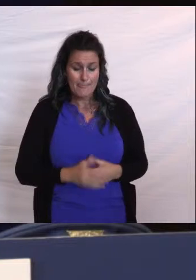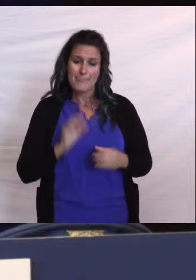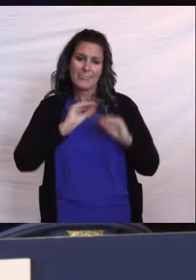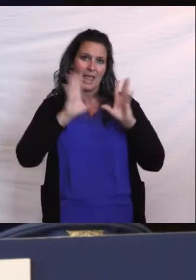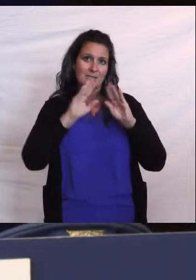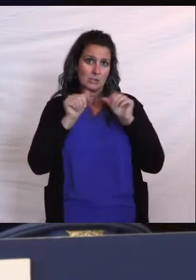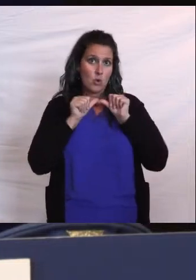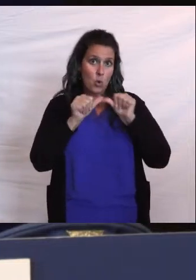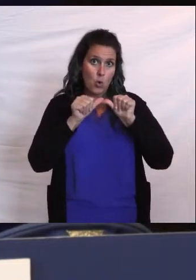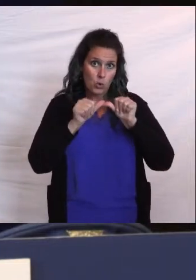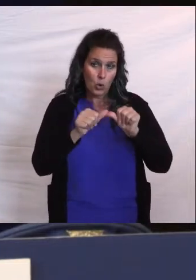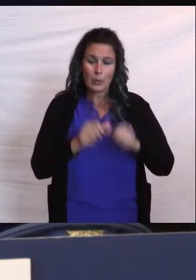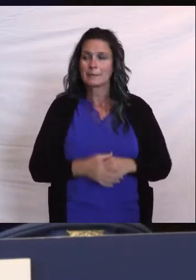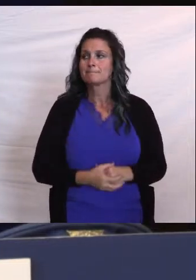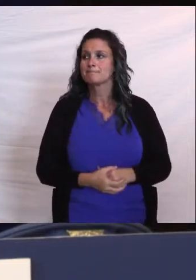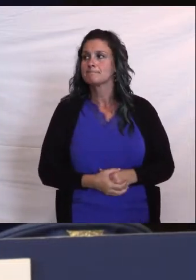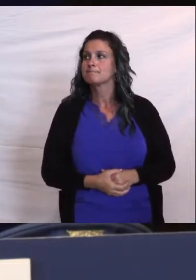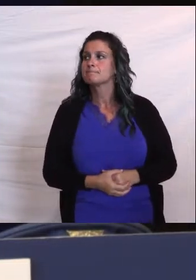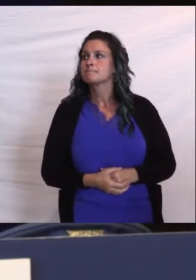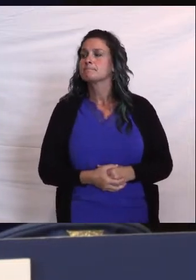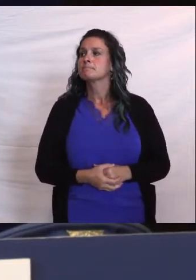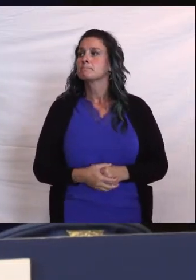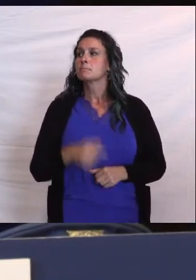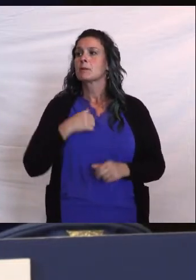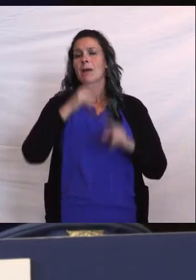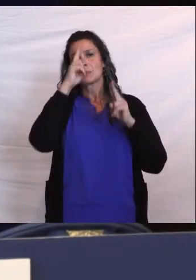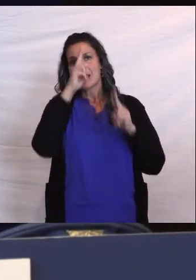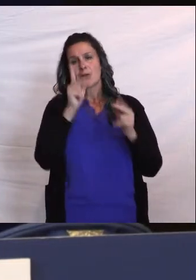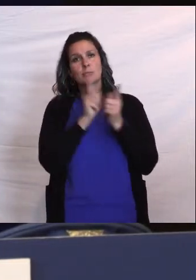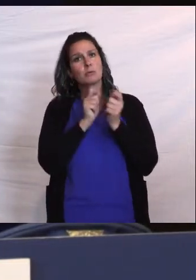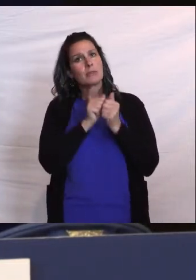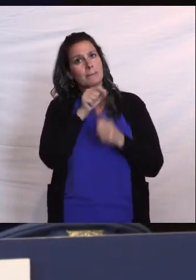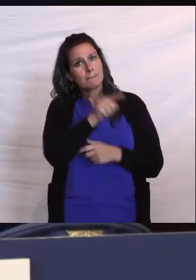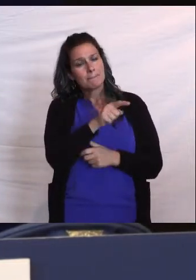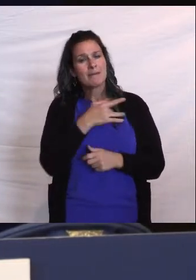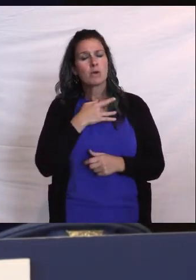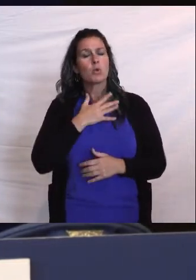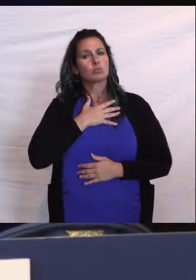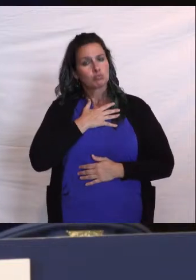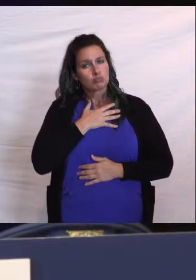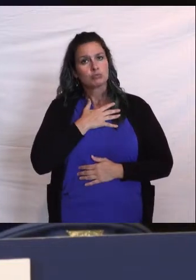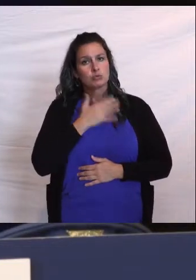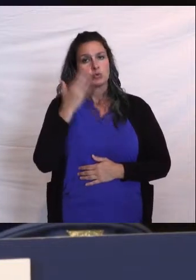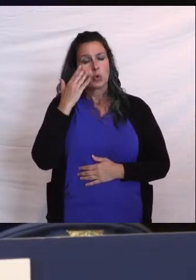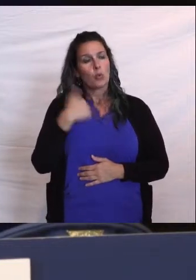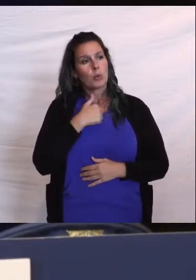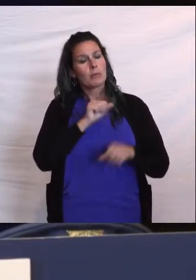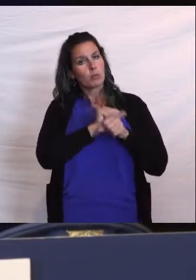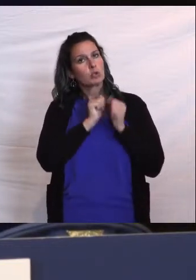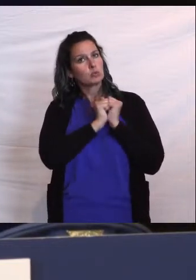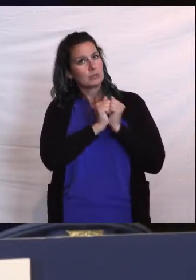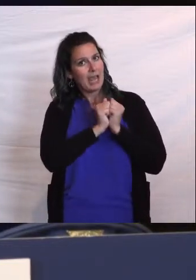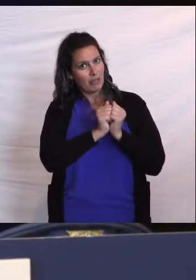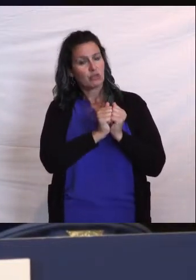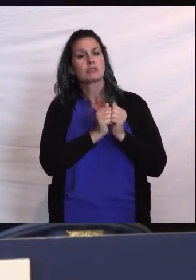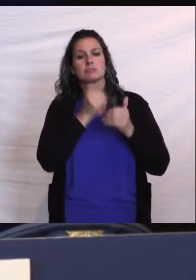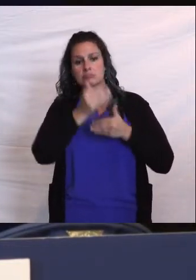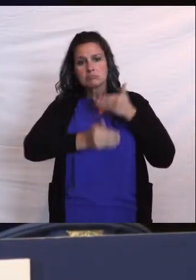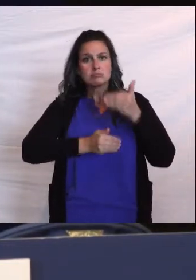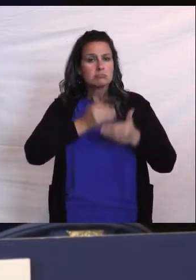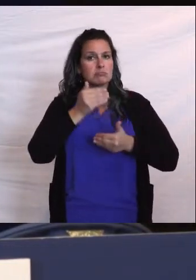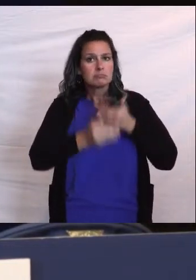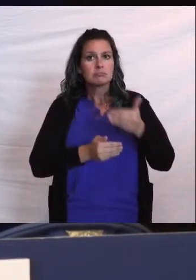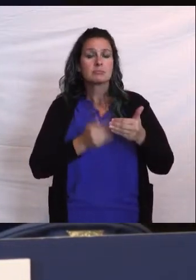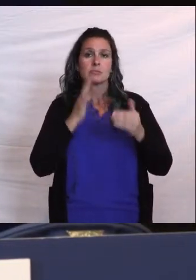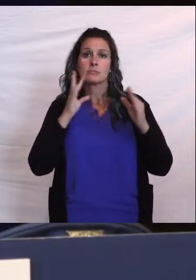ongoing, but I was honored to meet with them and comforted to know that we'll be shoulder to shoulder with them moving forward in everything we